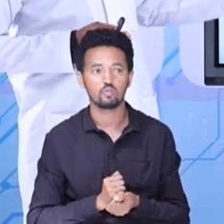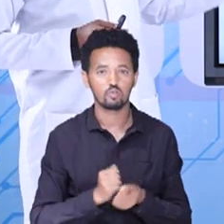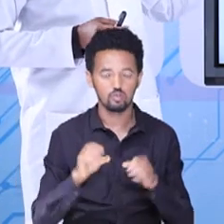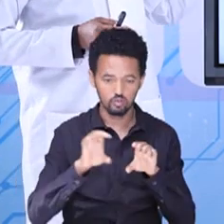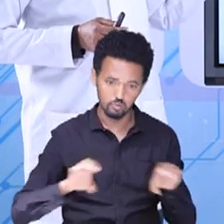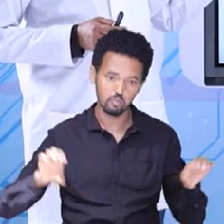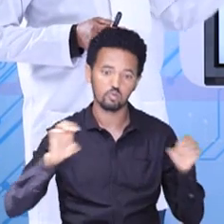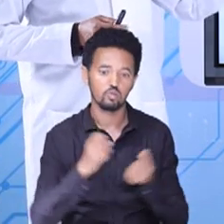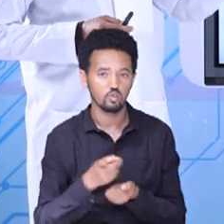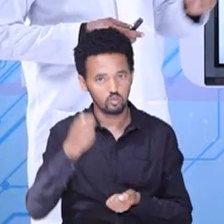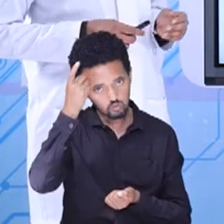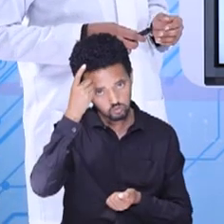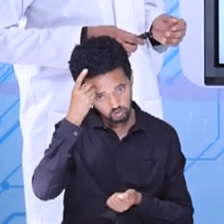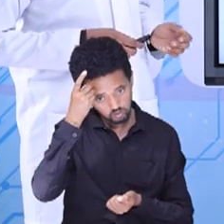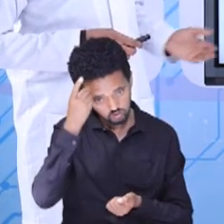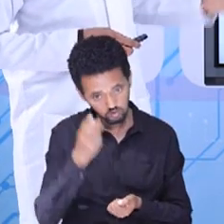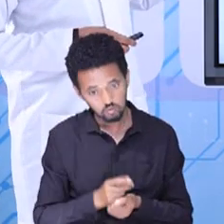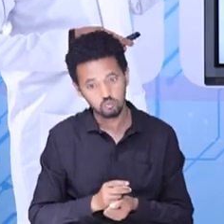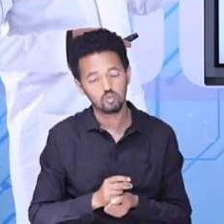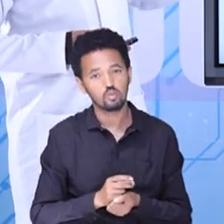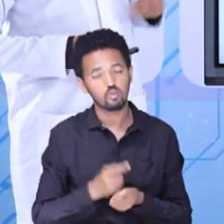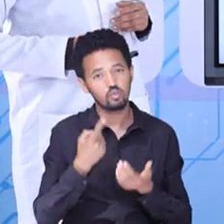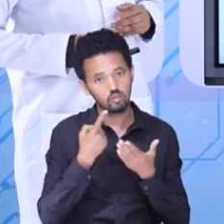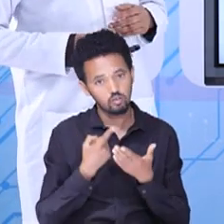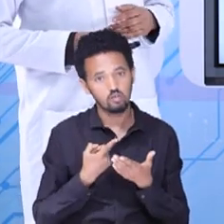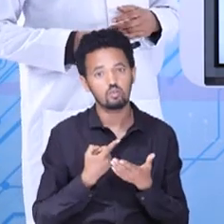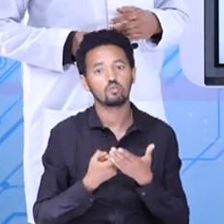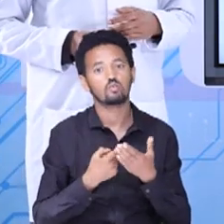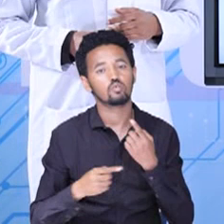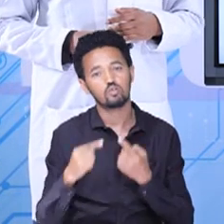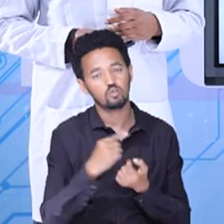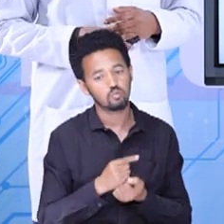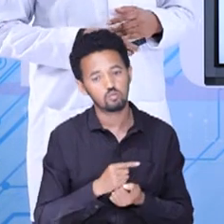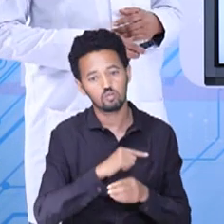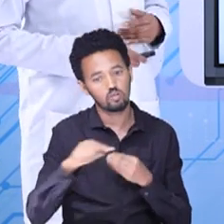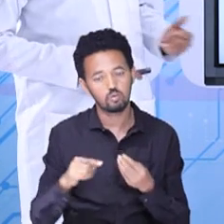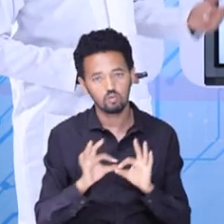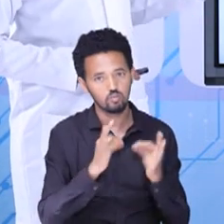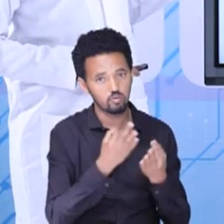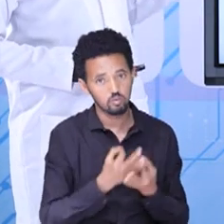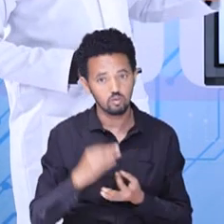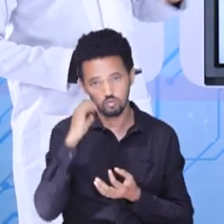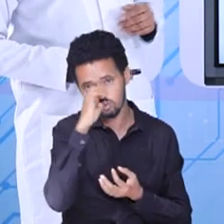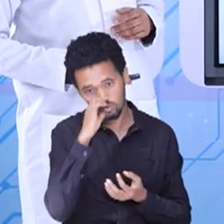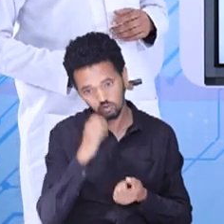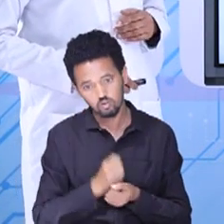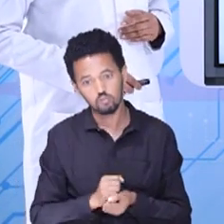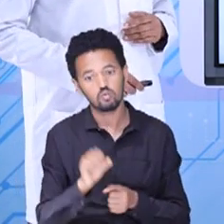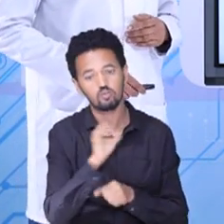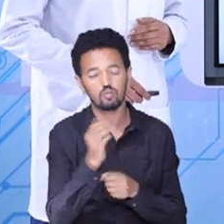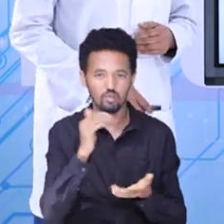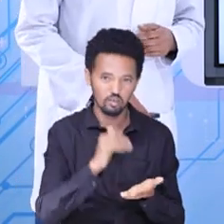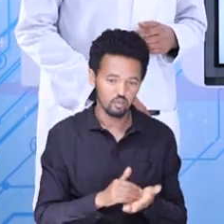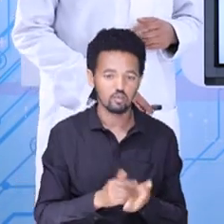exposed it. Jonathan Dimbilbi, he exposed about the famine of Ethiopia. Then public hatred against